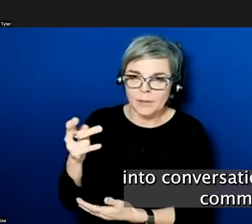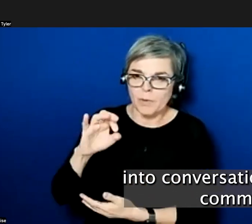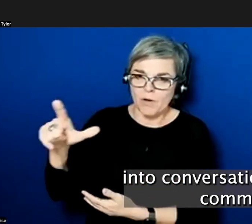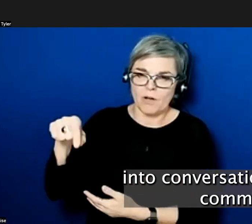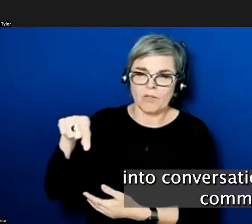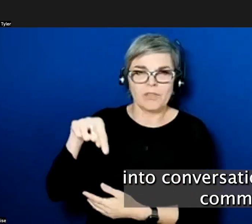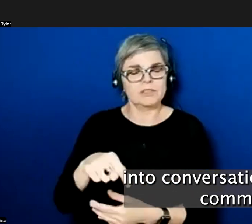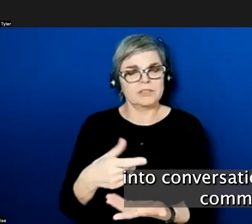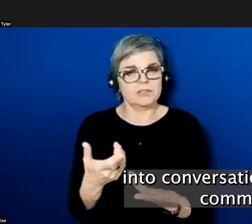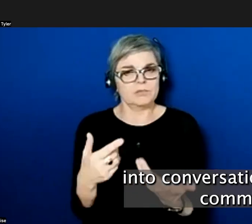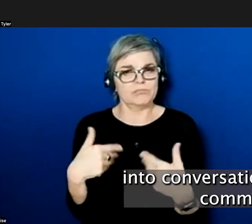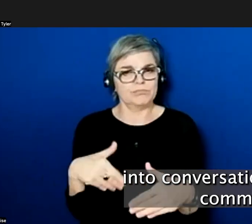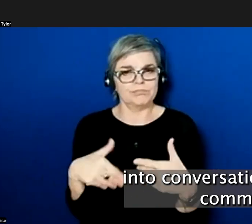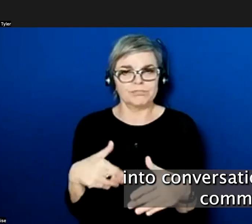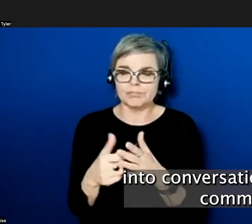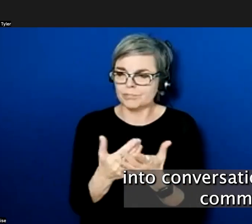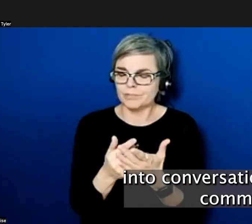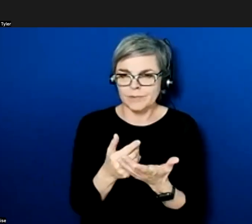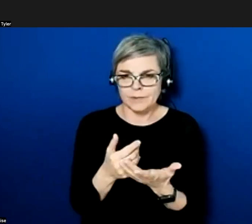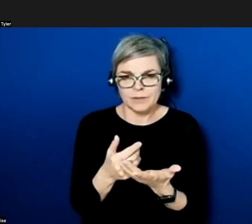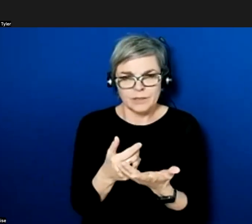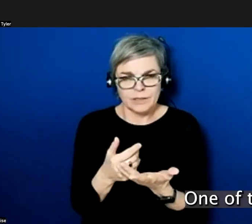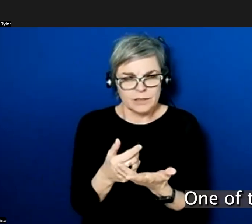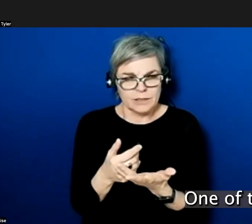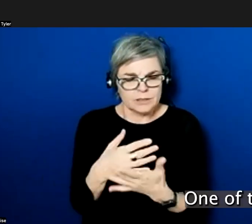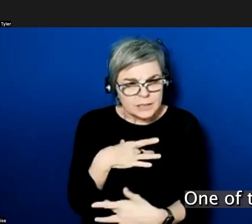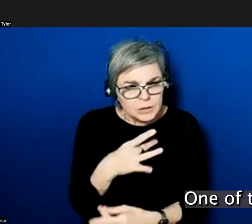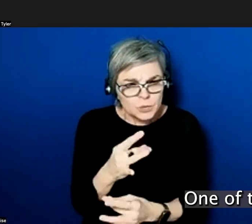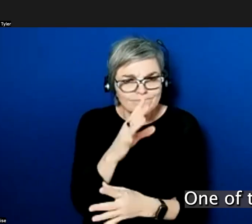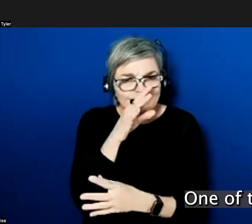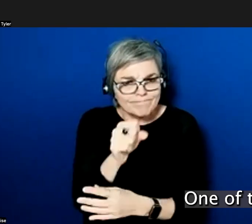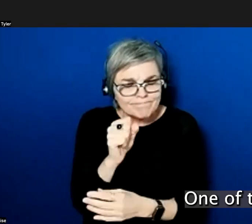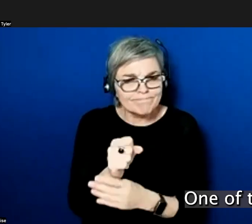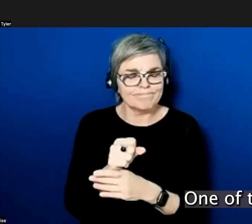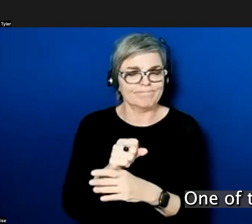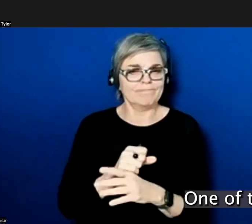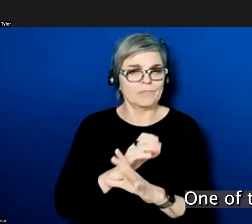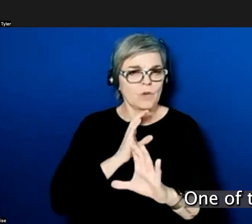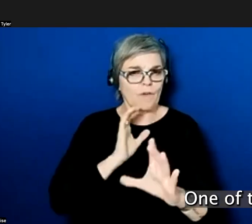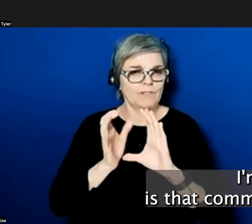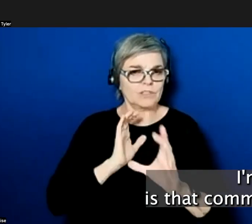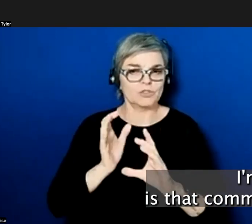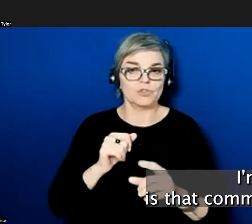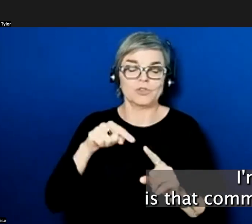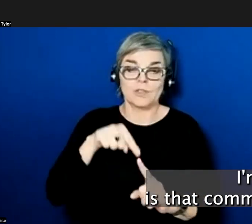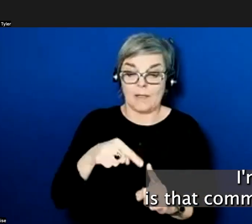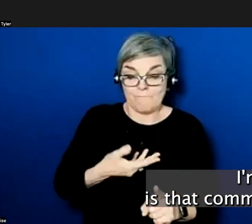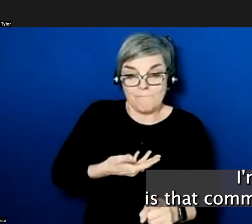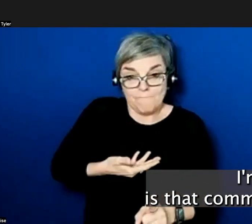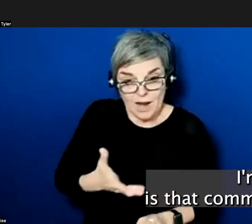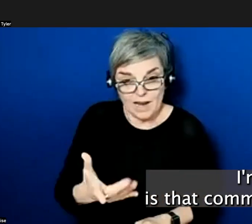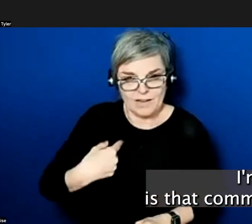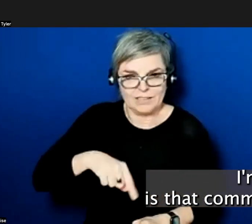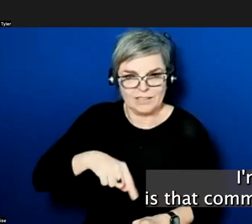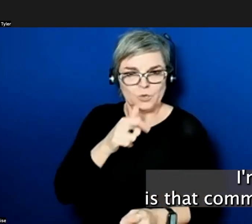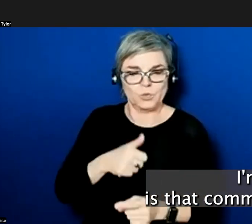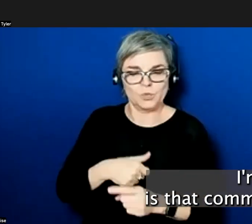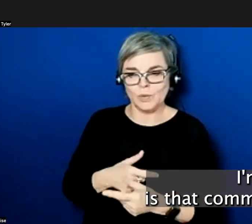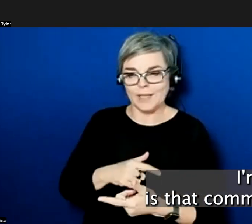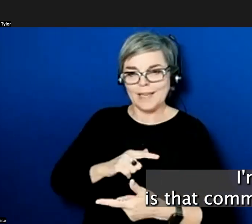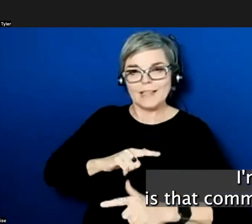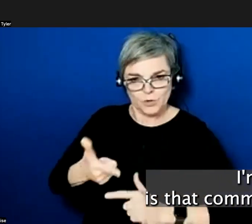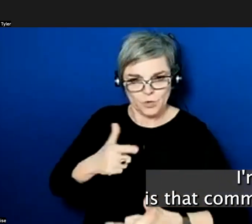about being an effective communication partner. One of the key phrases that I'm taking away is that